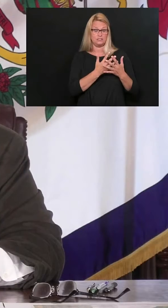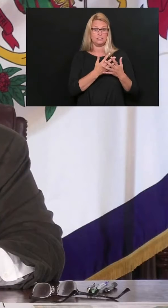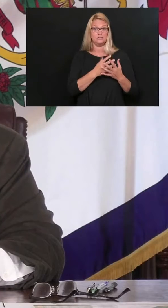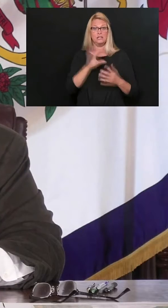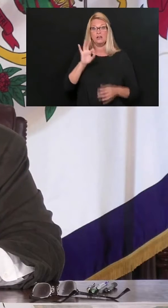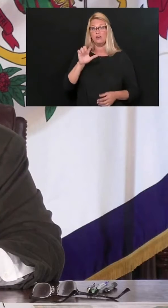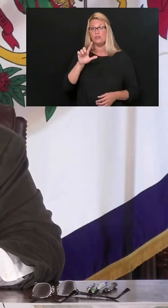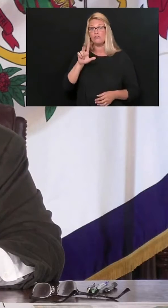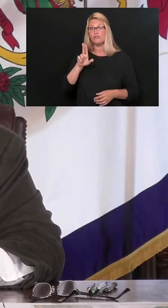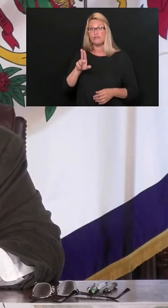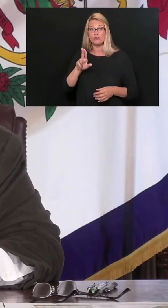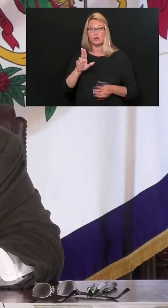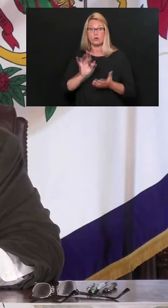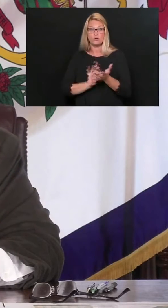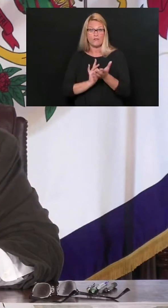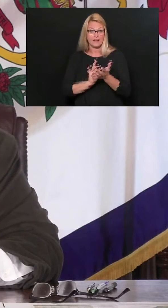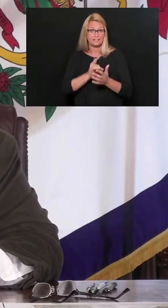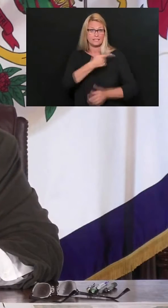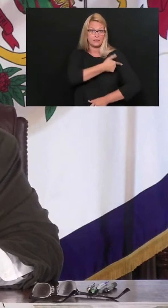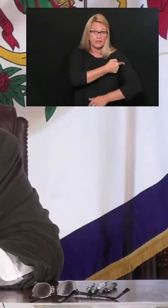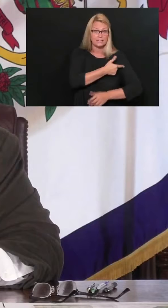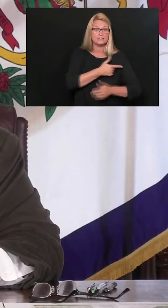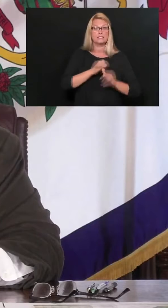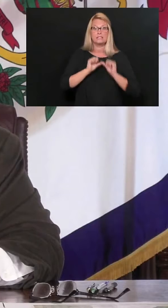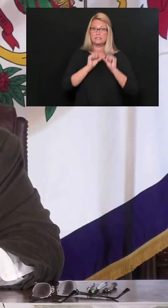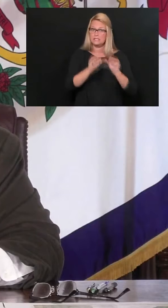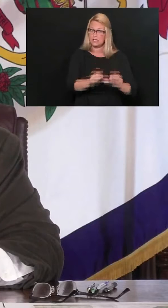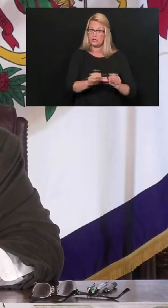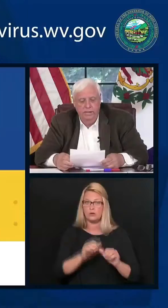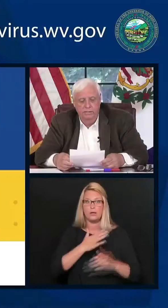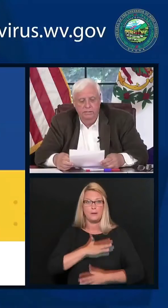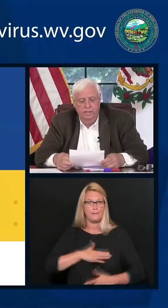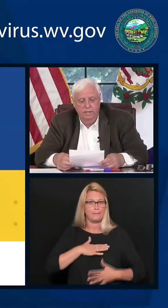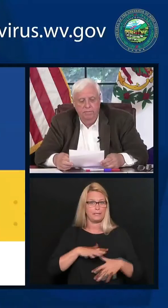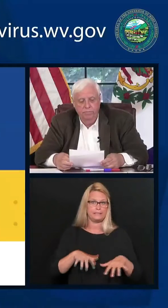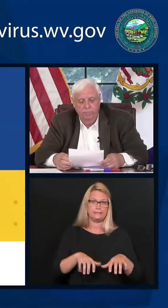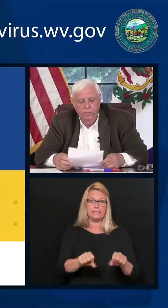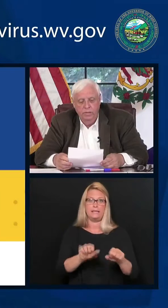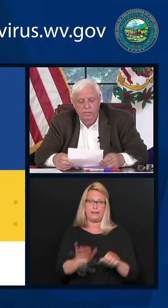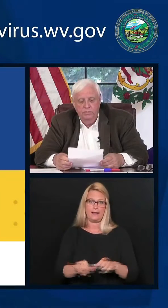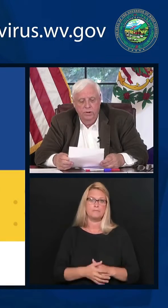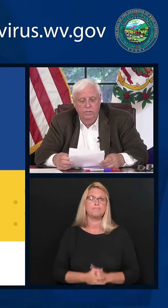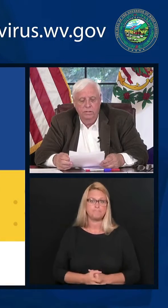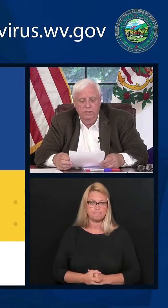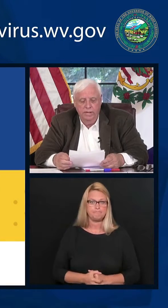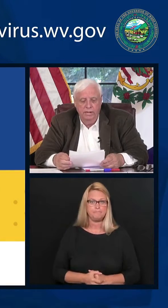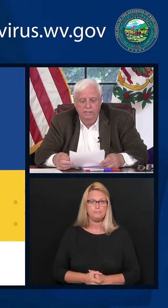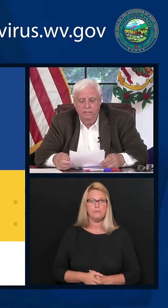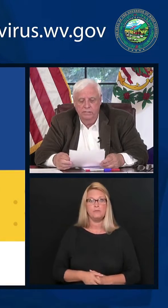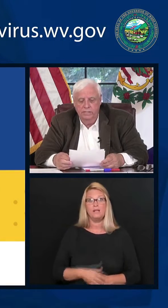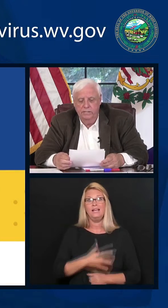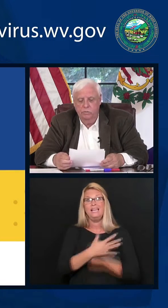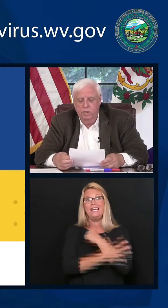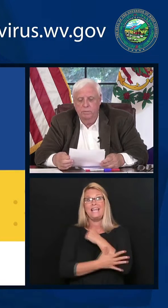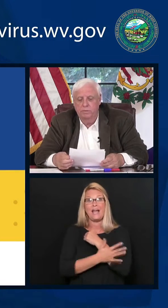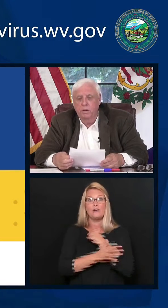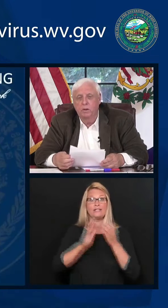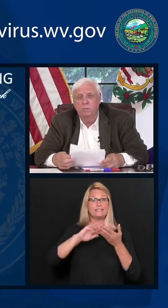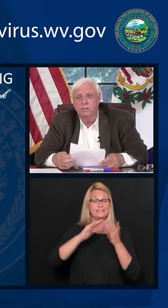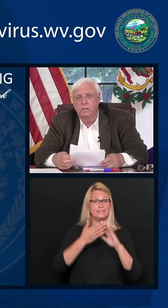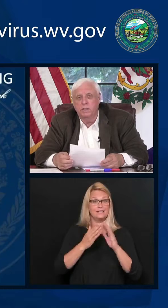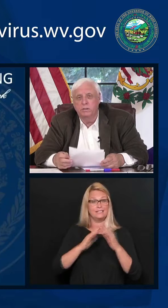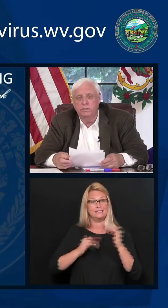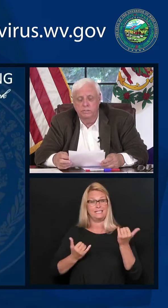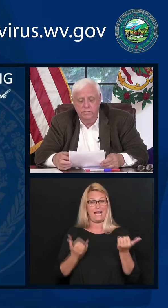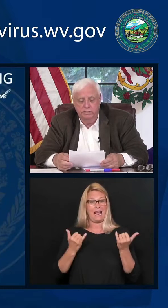flu vaccines are going to continue to go on. Please take advantage of that. As far as our counties and our cities, we're up to